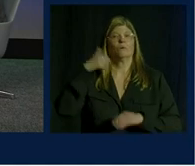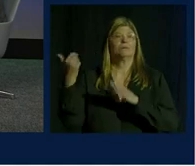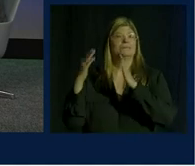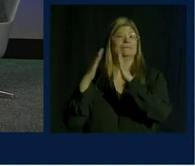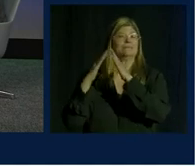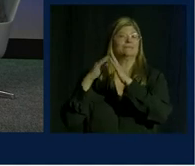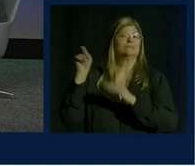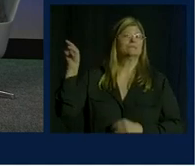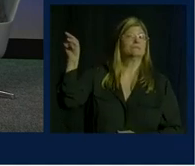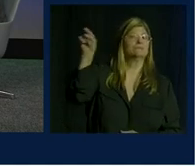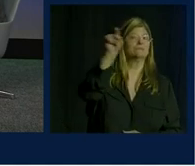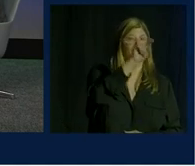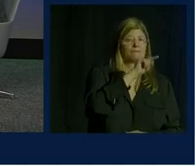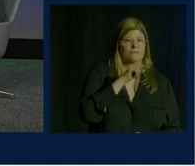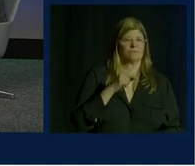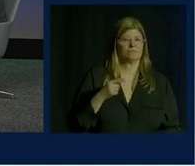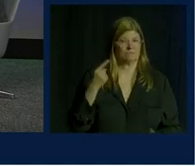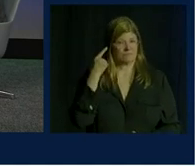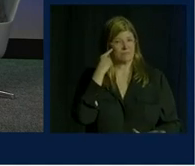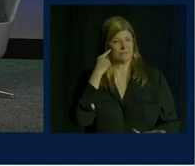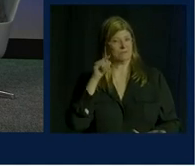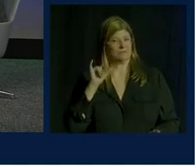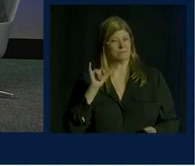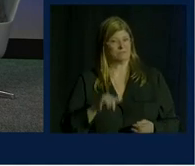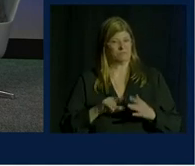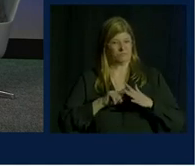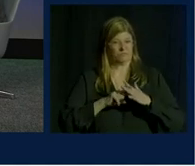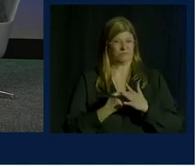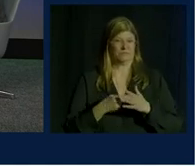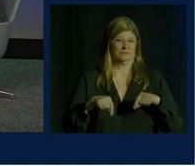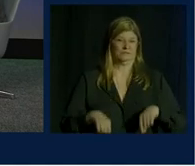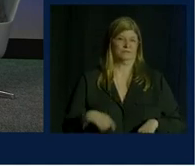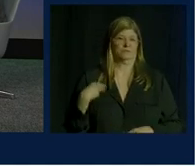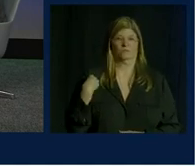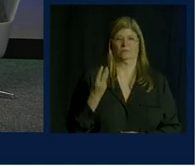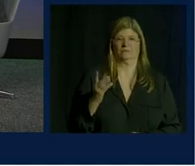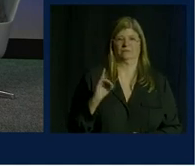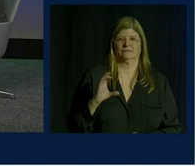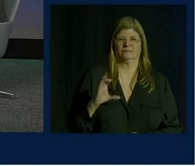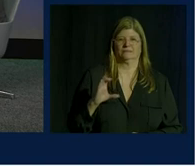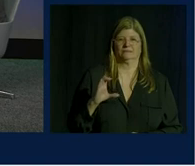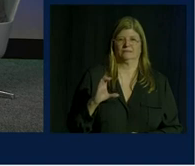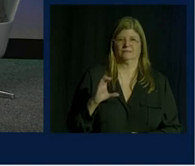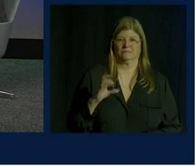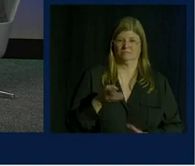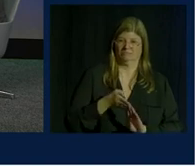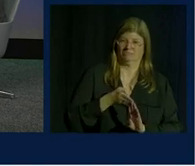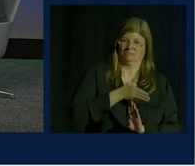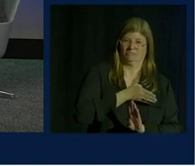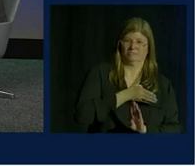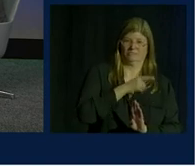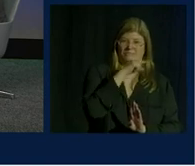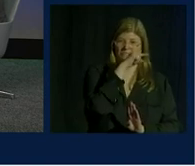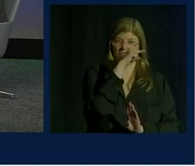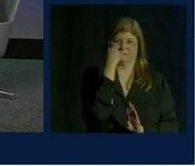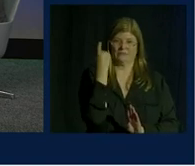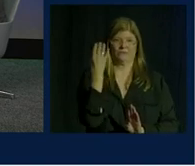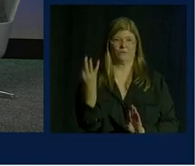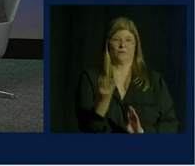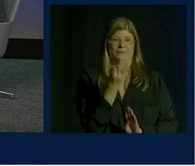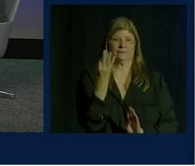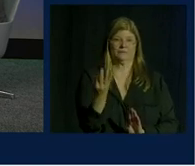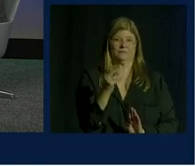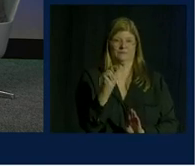this in right before, I think it was Black Friday, we launched in November,